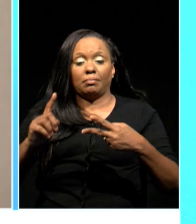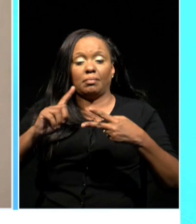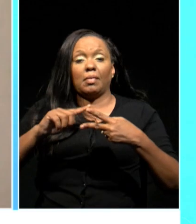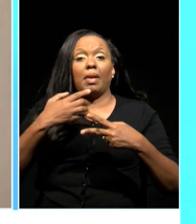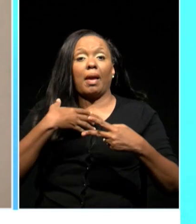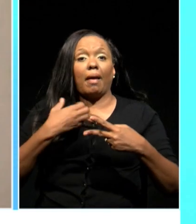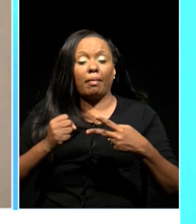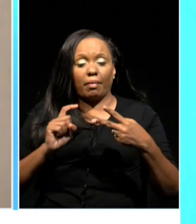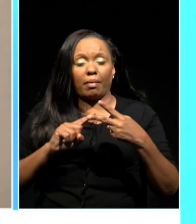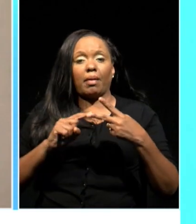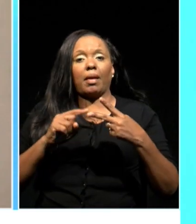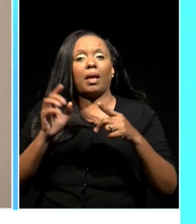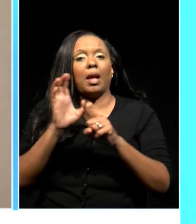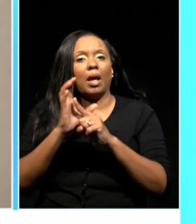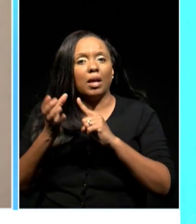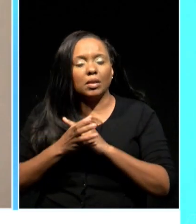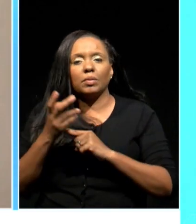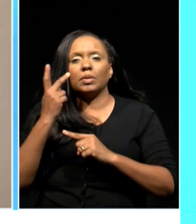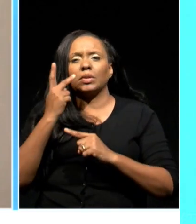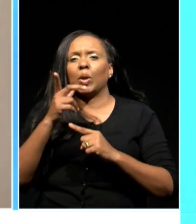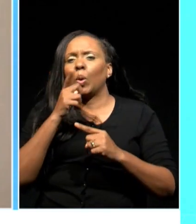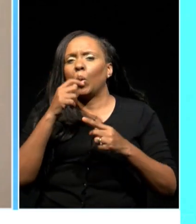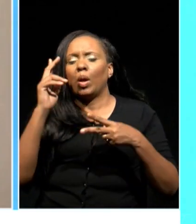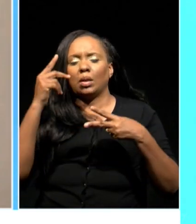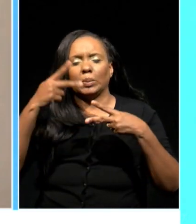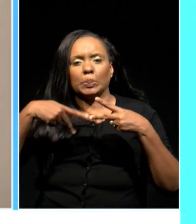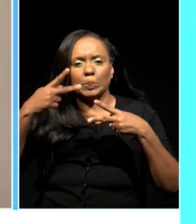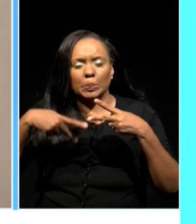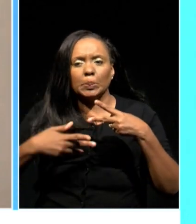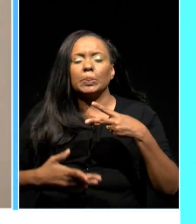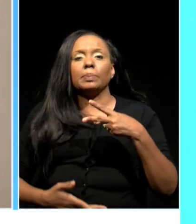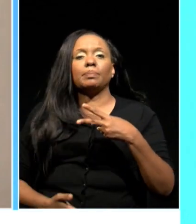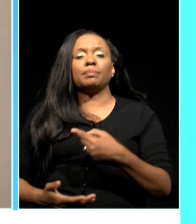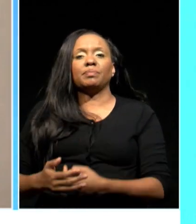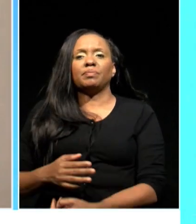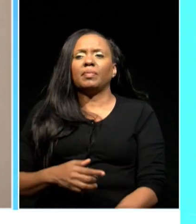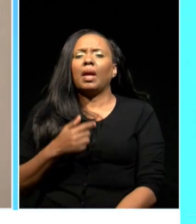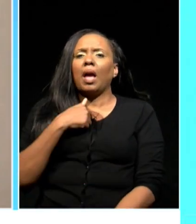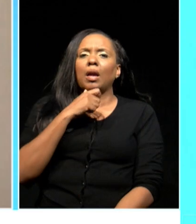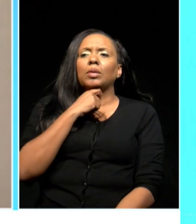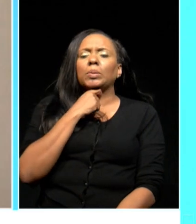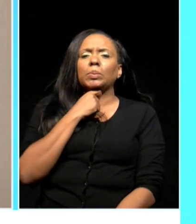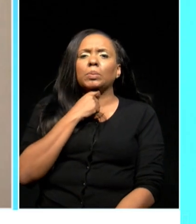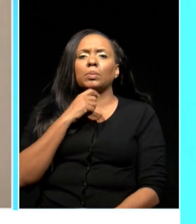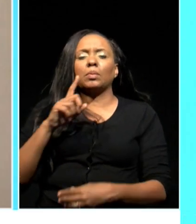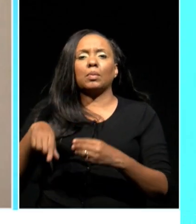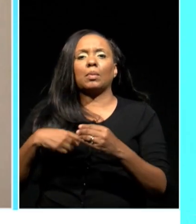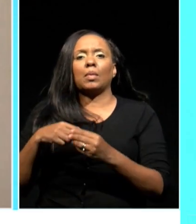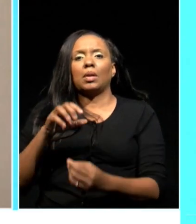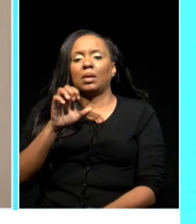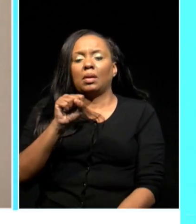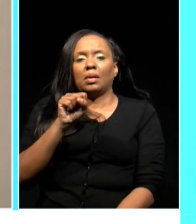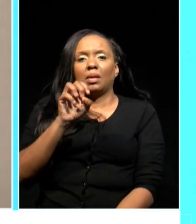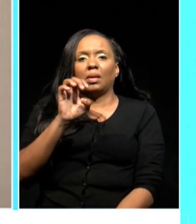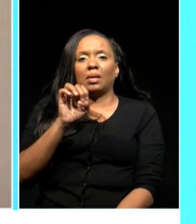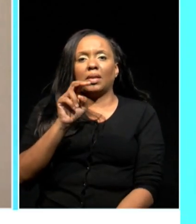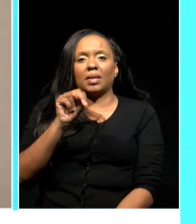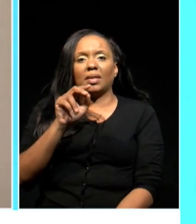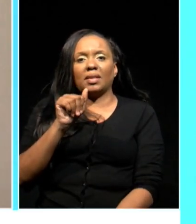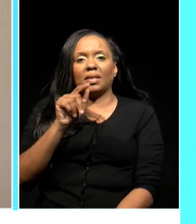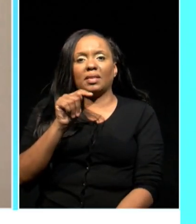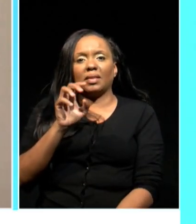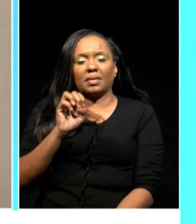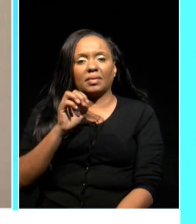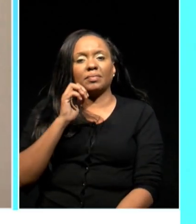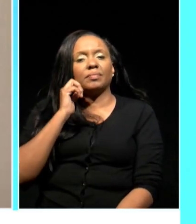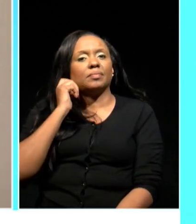will take the mantles regarding that aspect. And I'm also curious about the Senate, where she will bring persons as well, and who we will